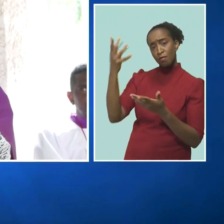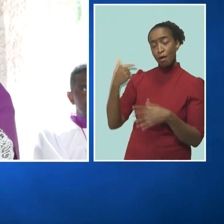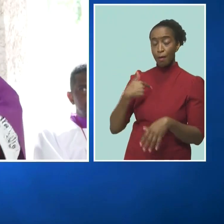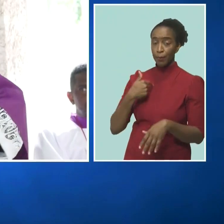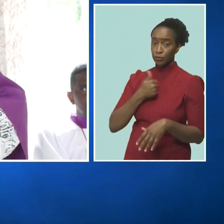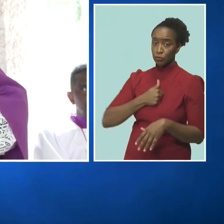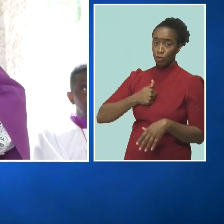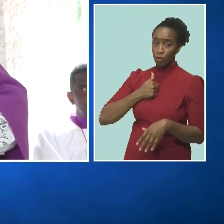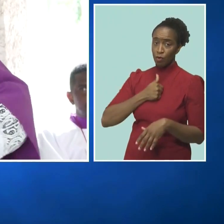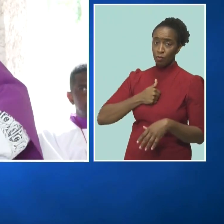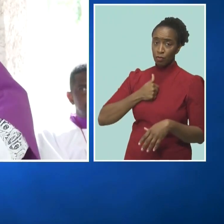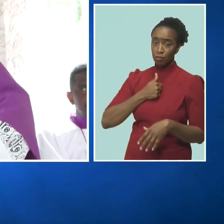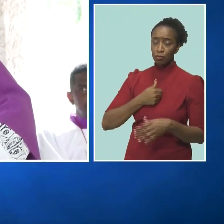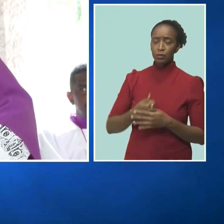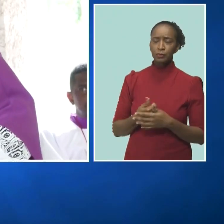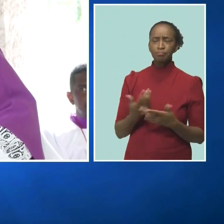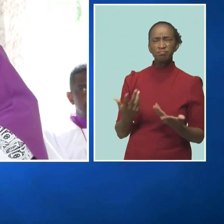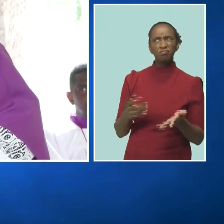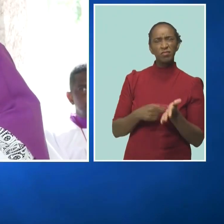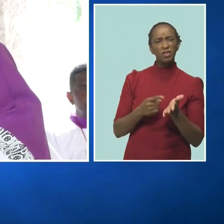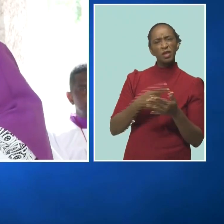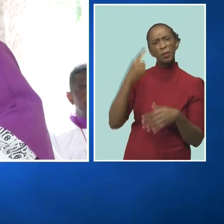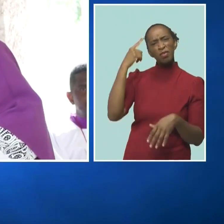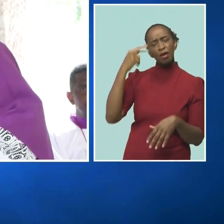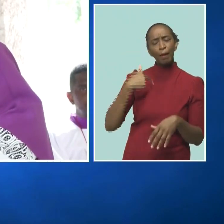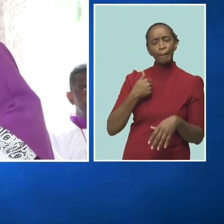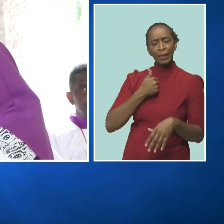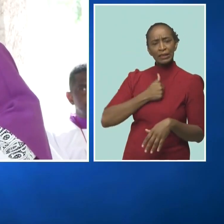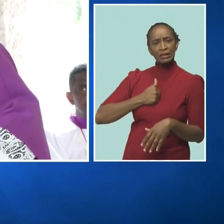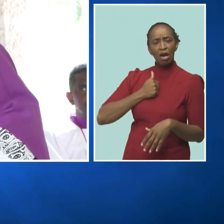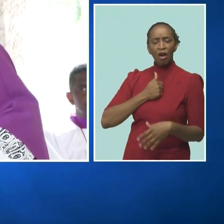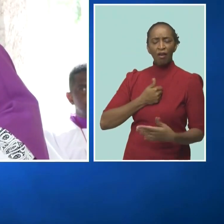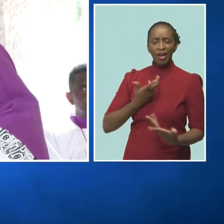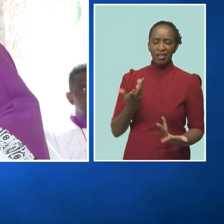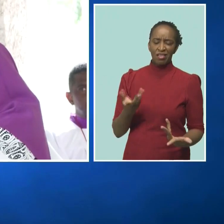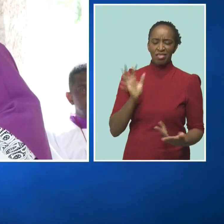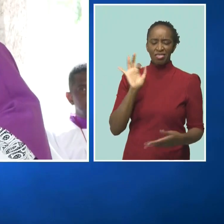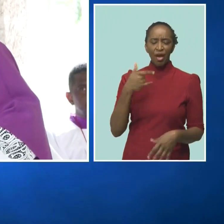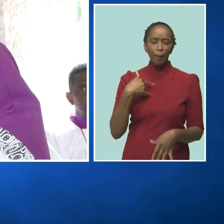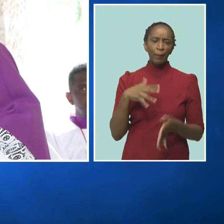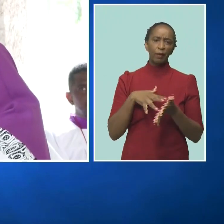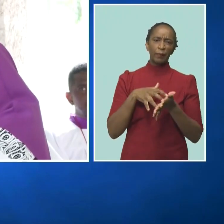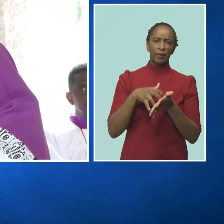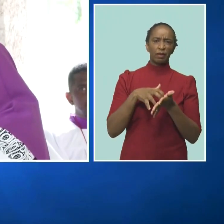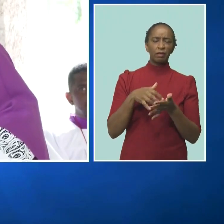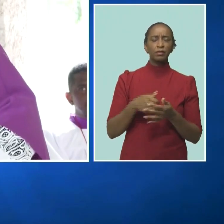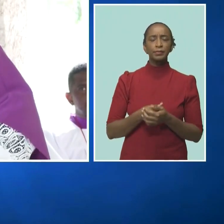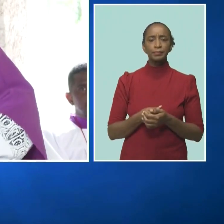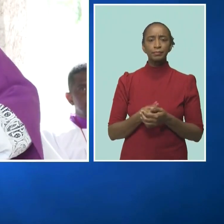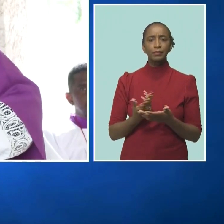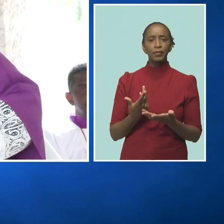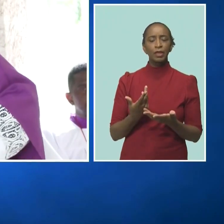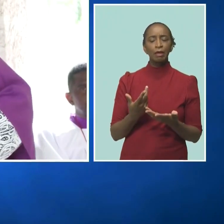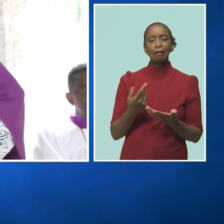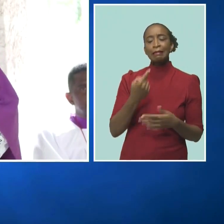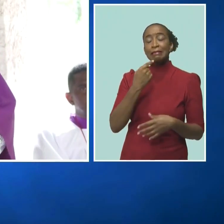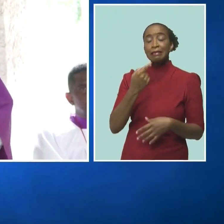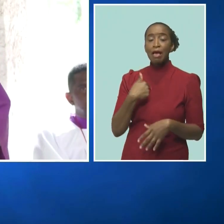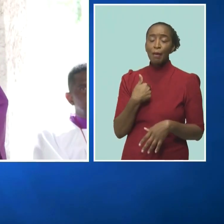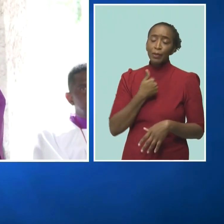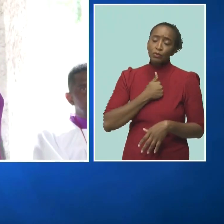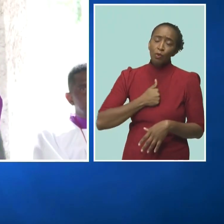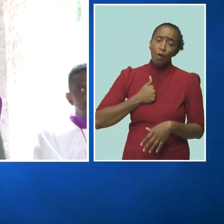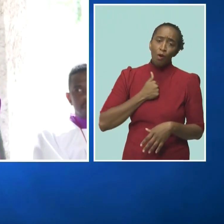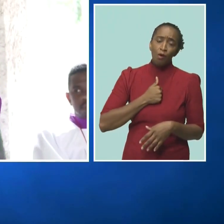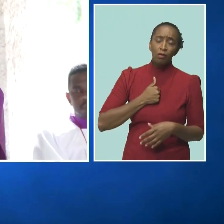Sometimes we feel that to say sorry is a sign of weakness. To say sorry is a sign of,